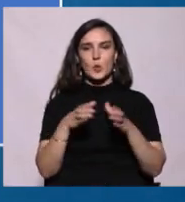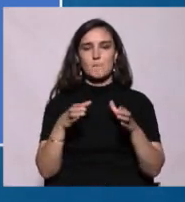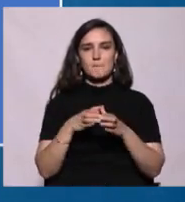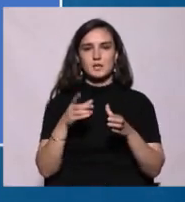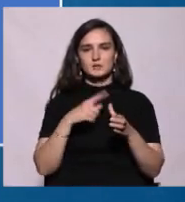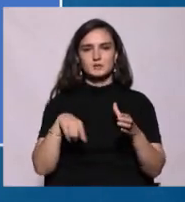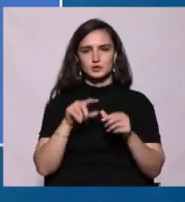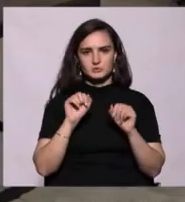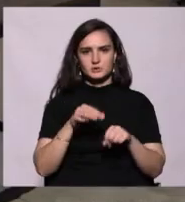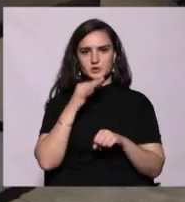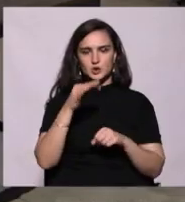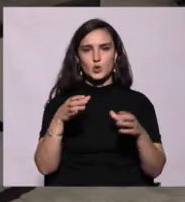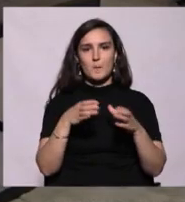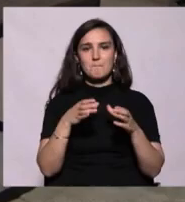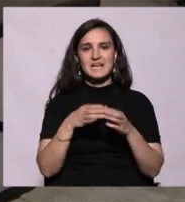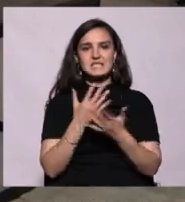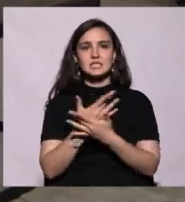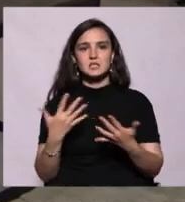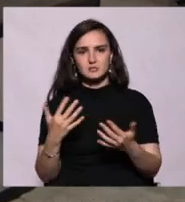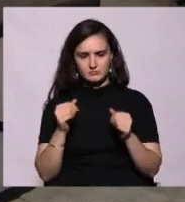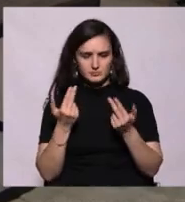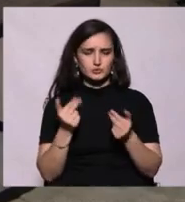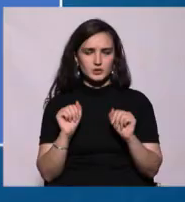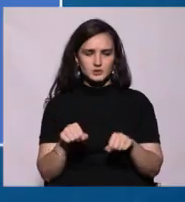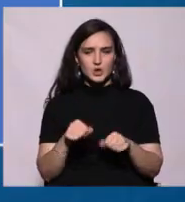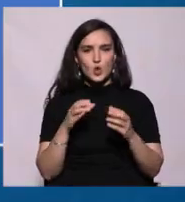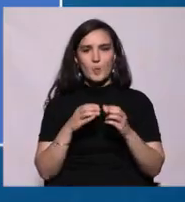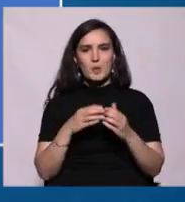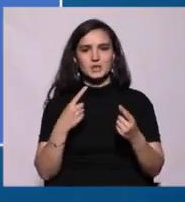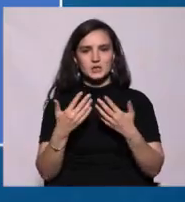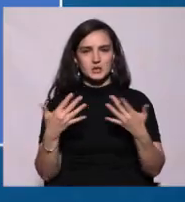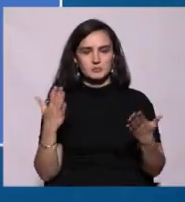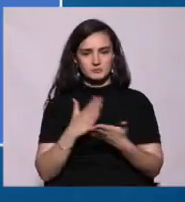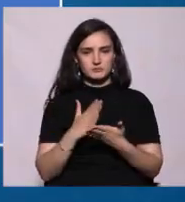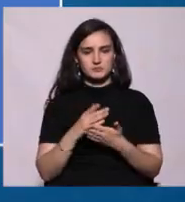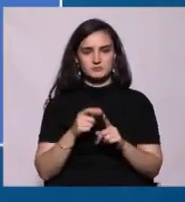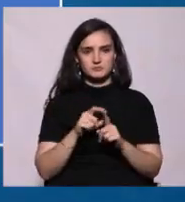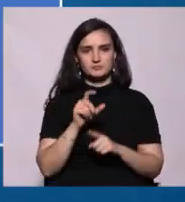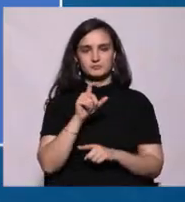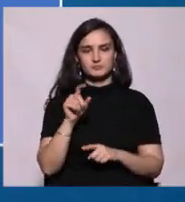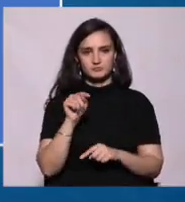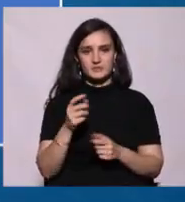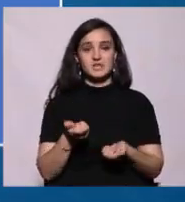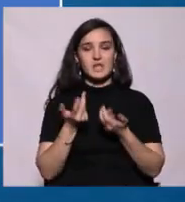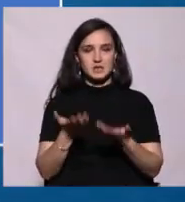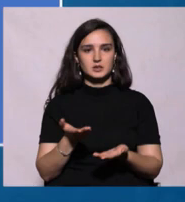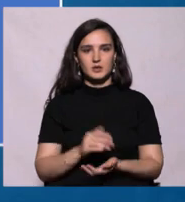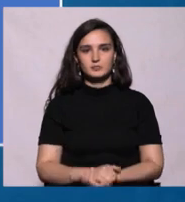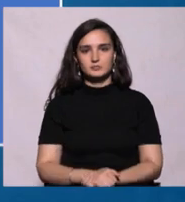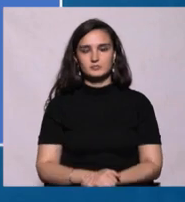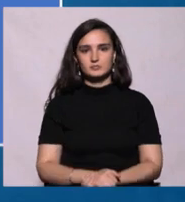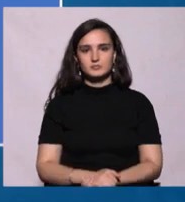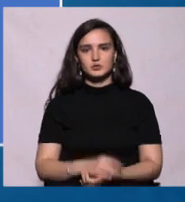I say companies? You can, Miss Sophie, and that makes this noun countable. And